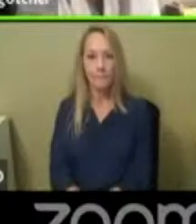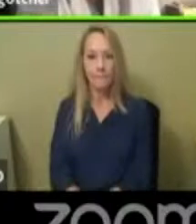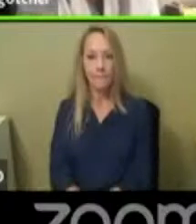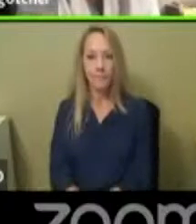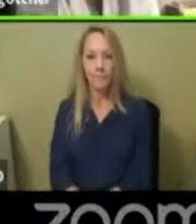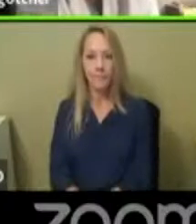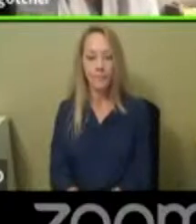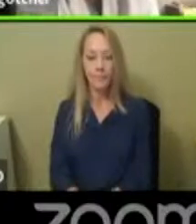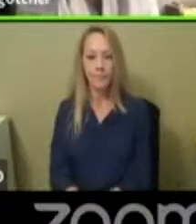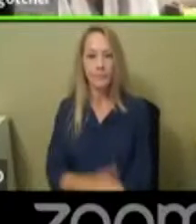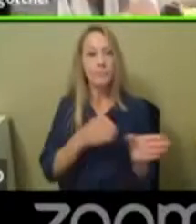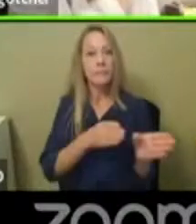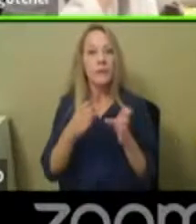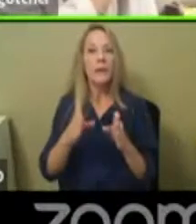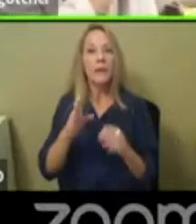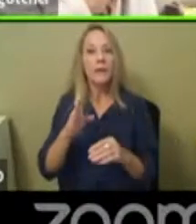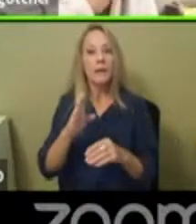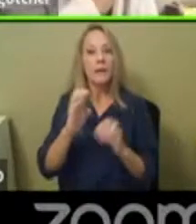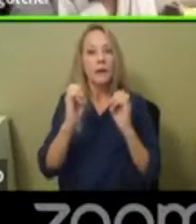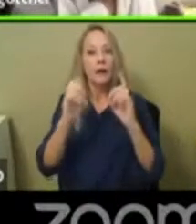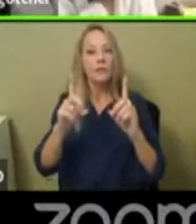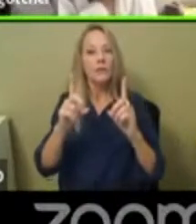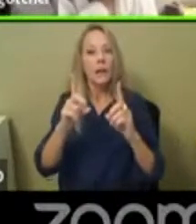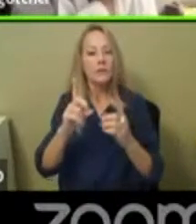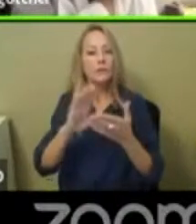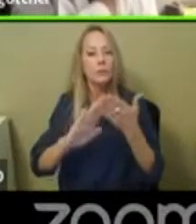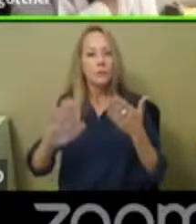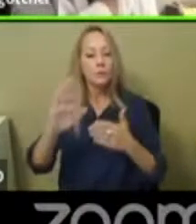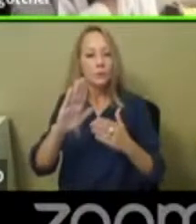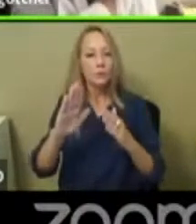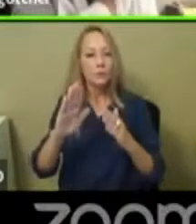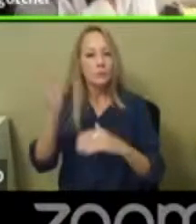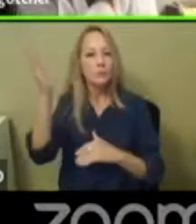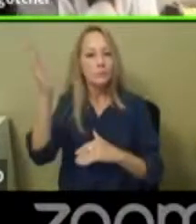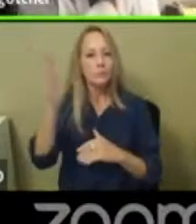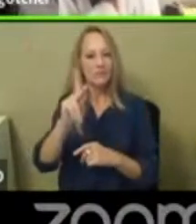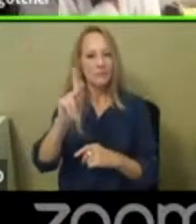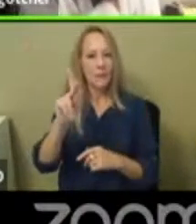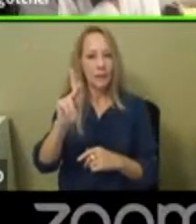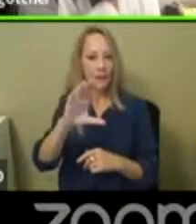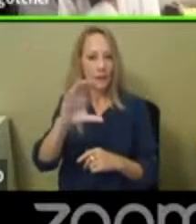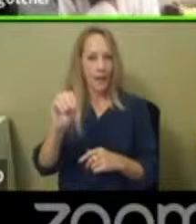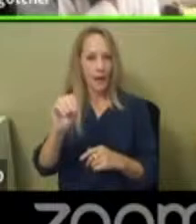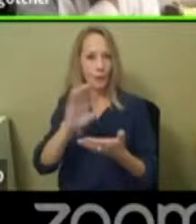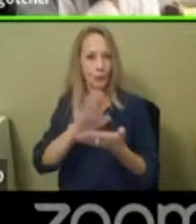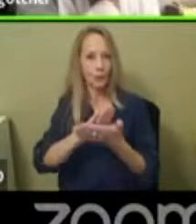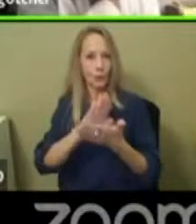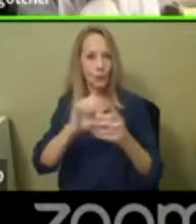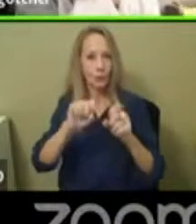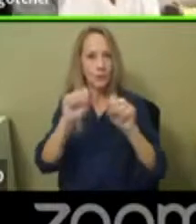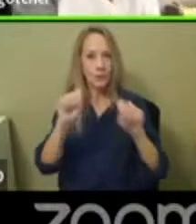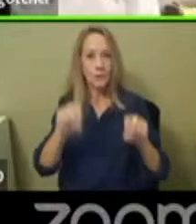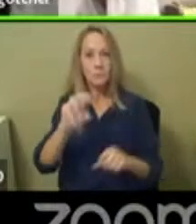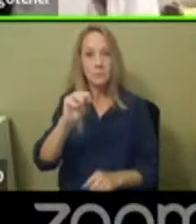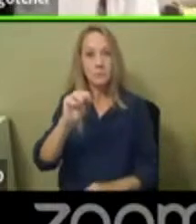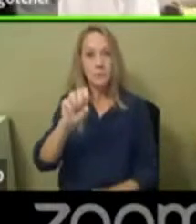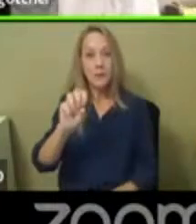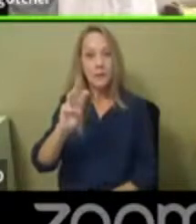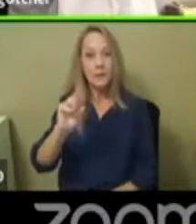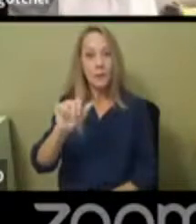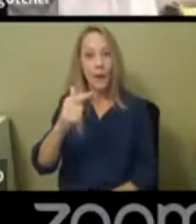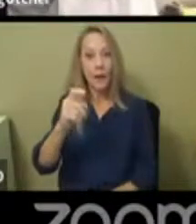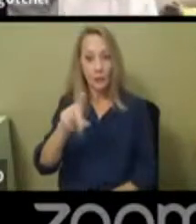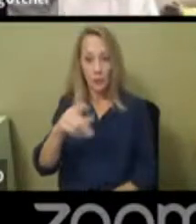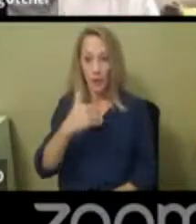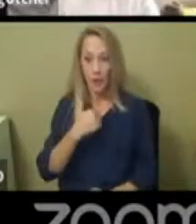Next on our educational institution presentations will be the Knox County school system. And Ms. Wagner, if you have a report for us, please. Yes,